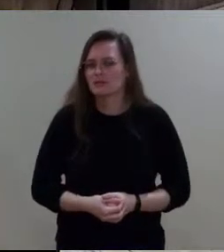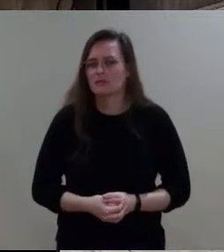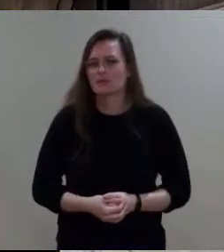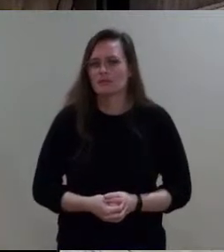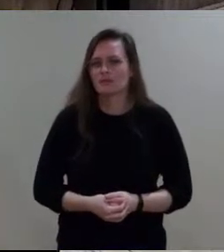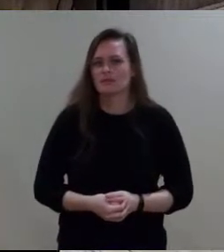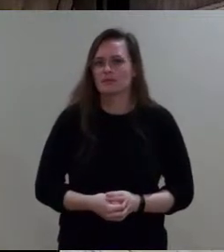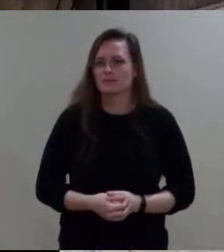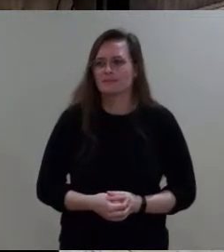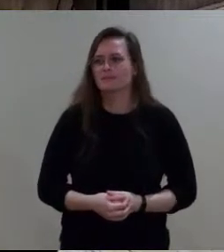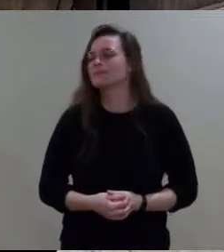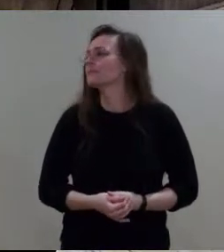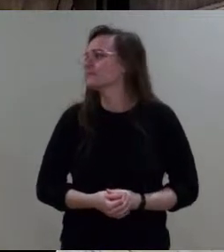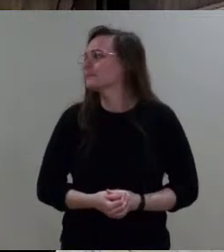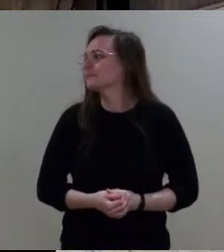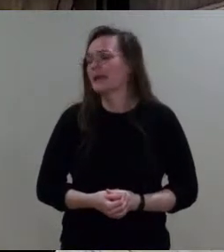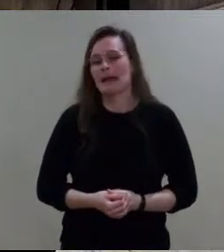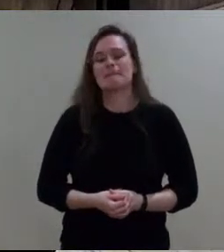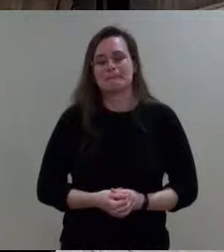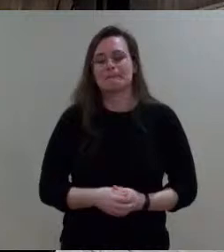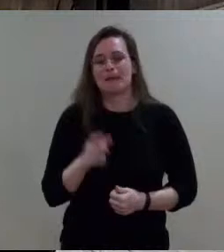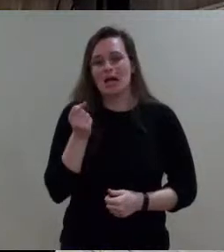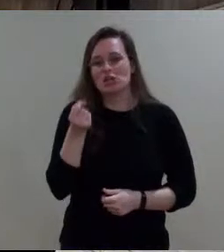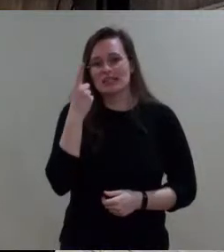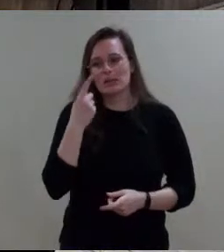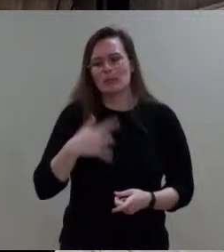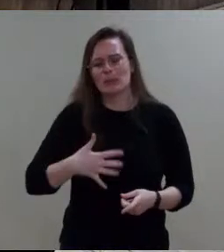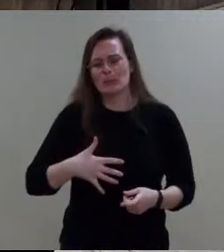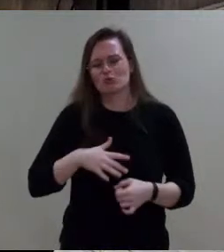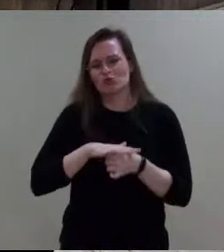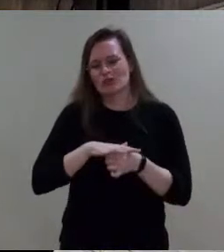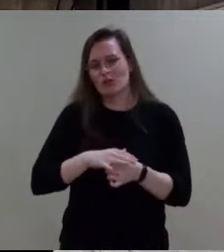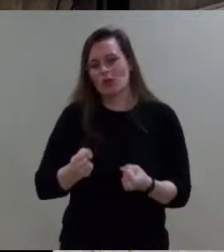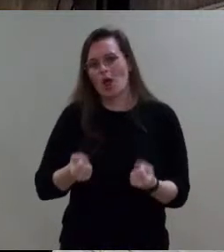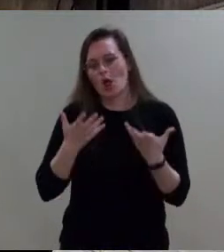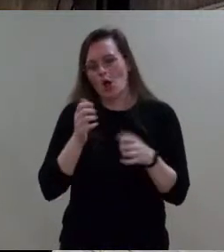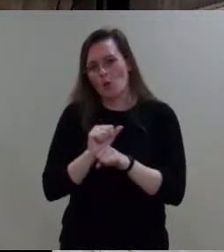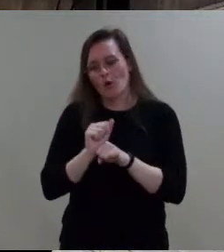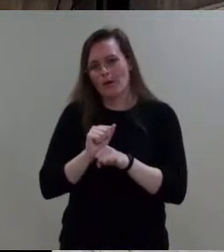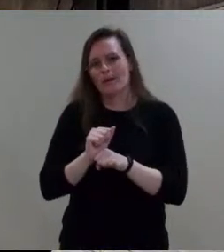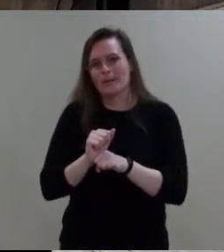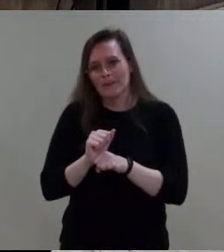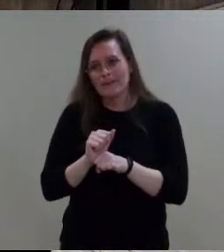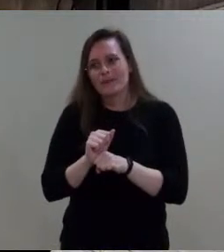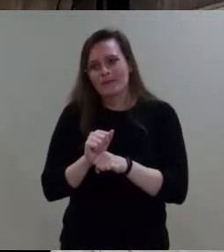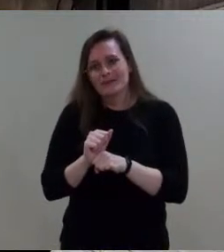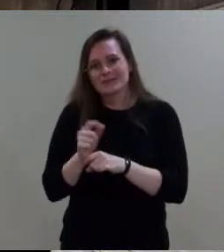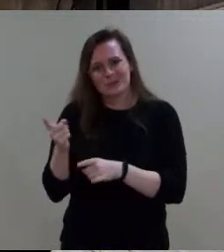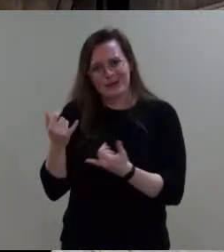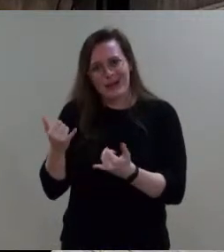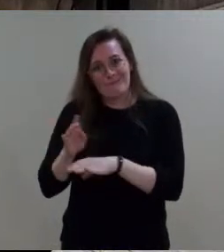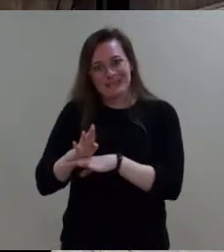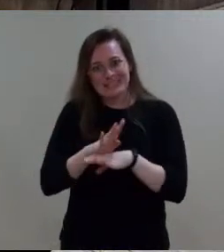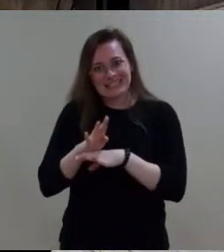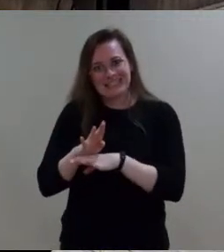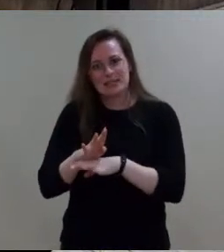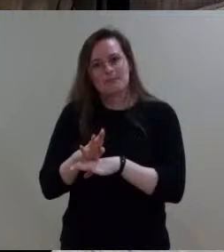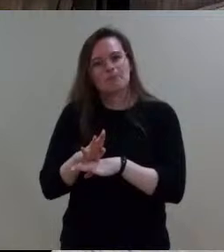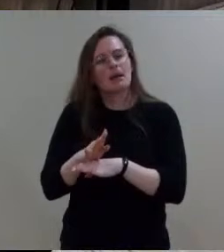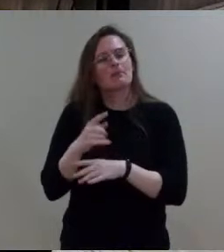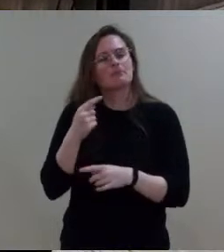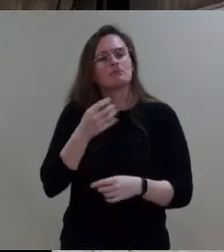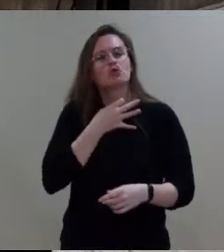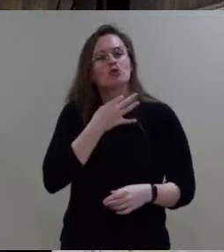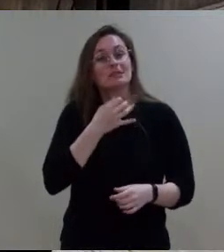I recognize that is a ton of work at a very busy time for you, so my apologies, but I'm wondering if that's an option so that people can see what